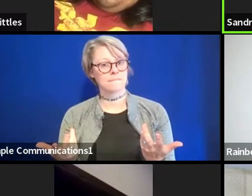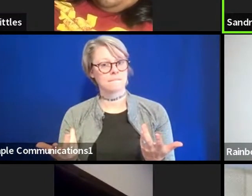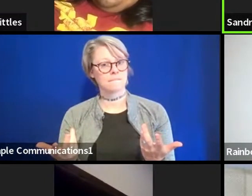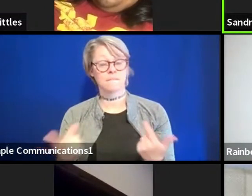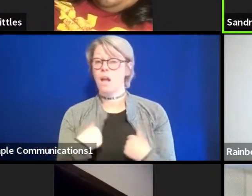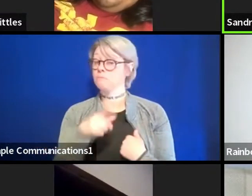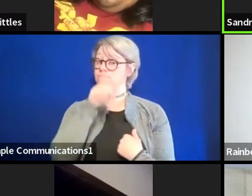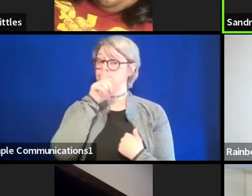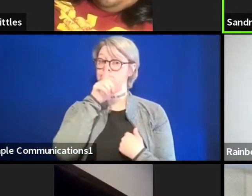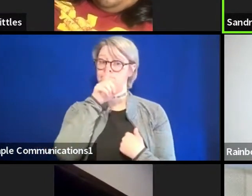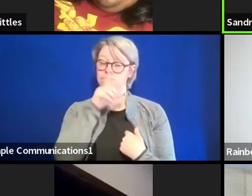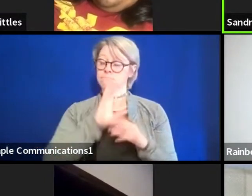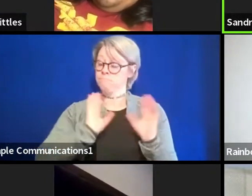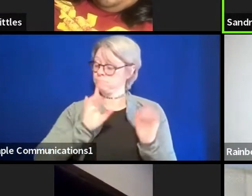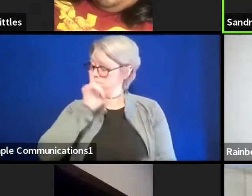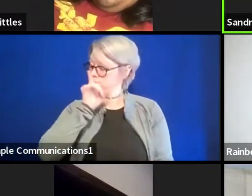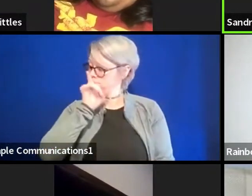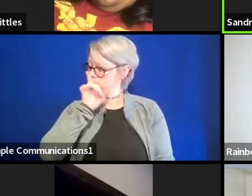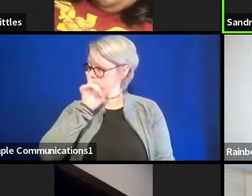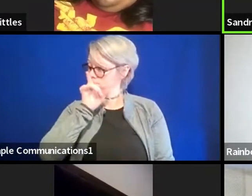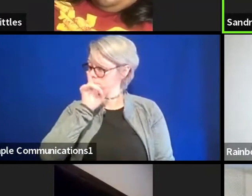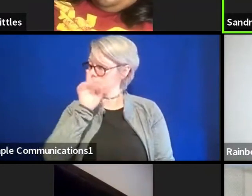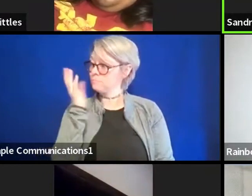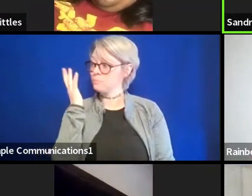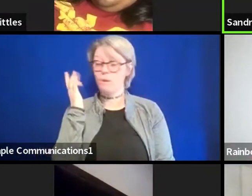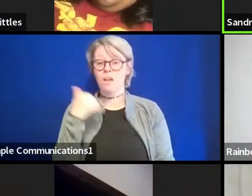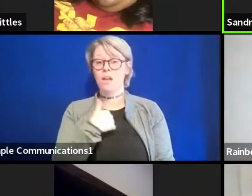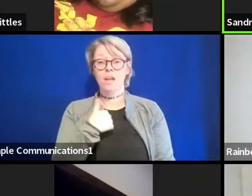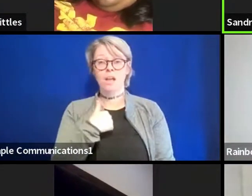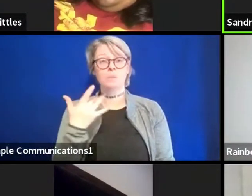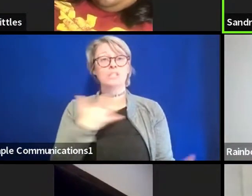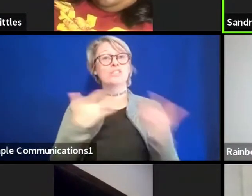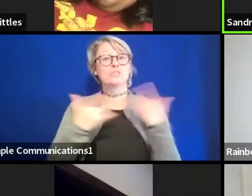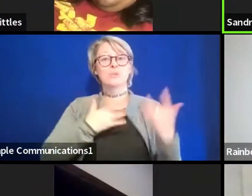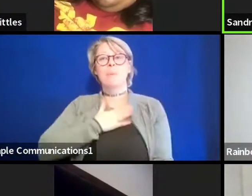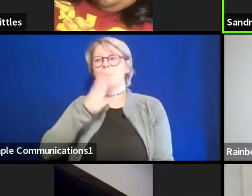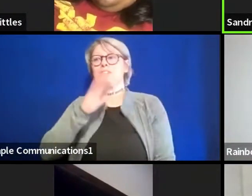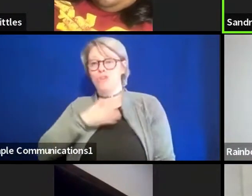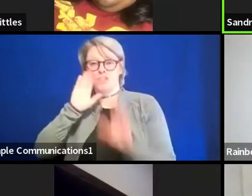say a word, because I'm like, I was so worried about my daughter.